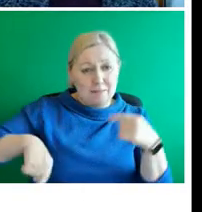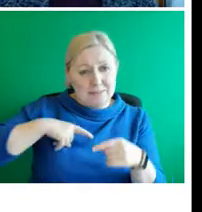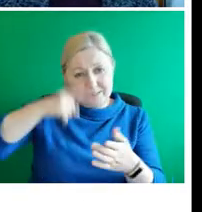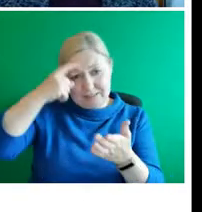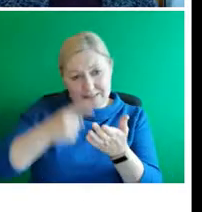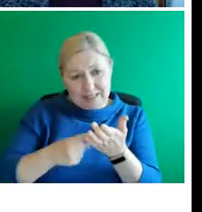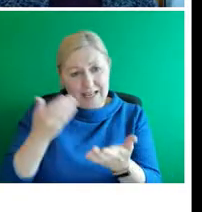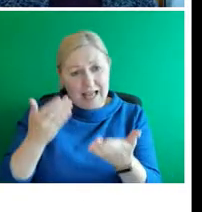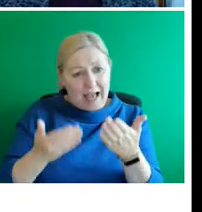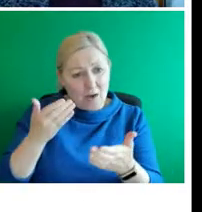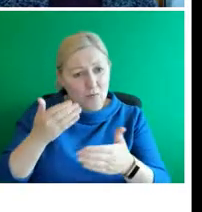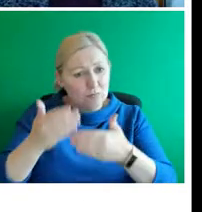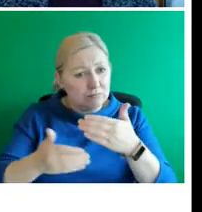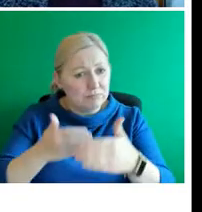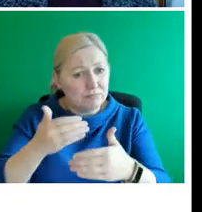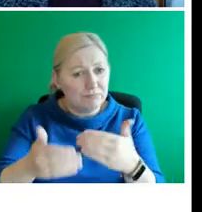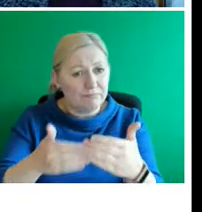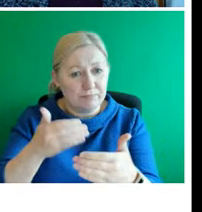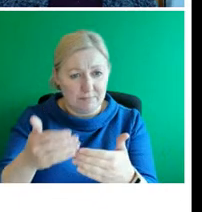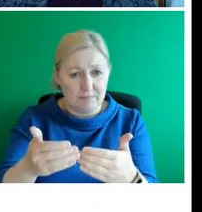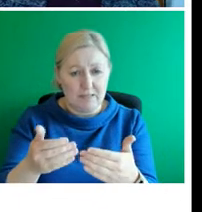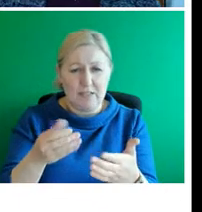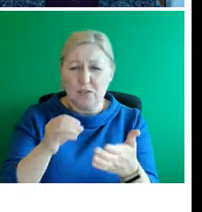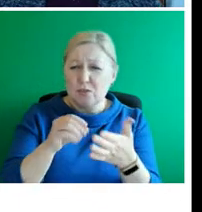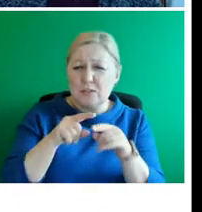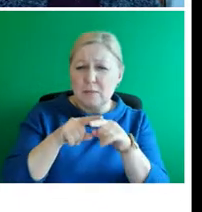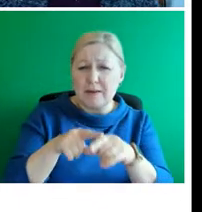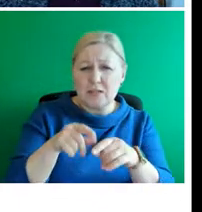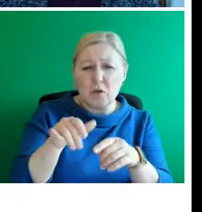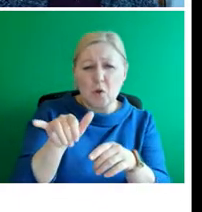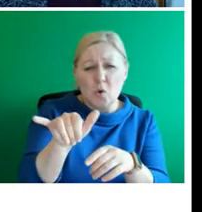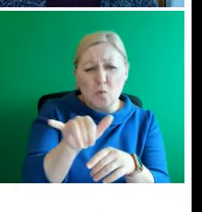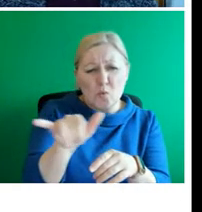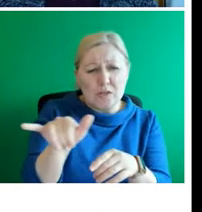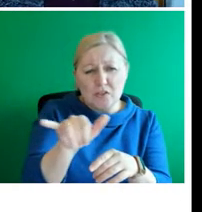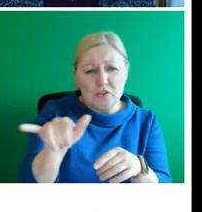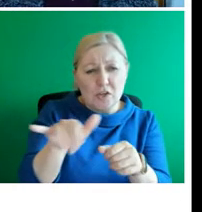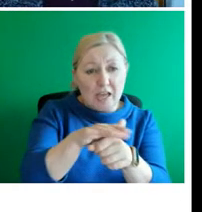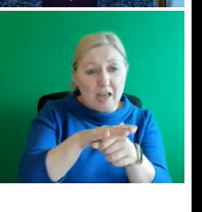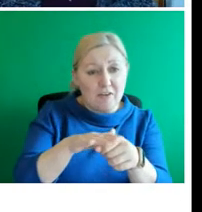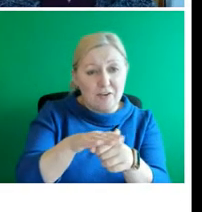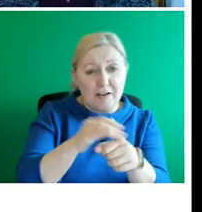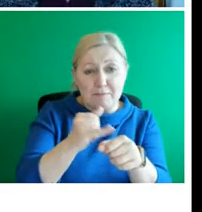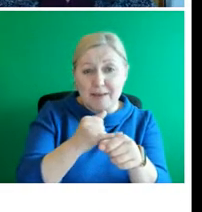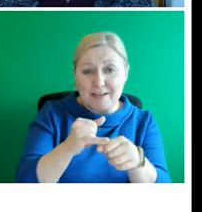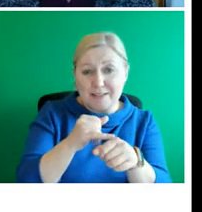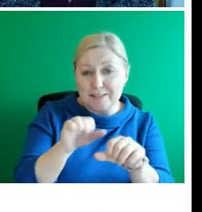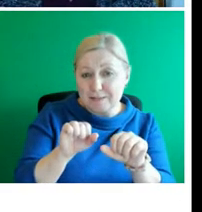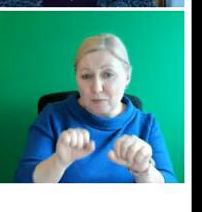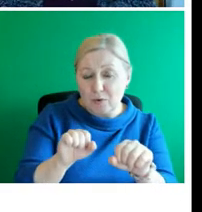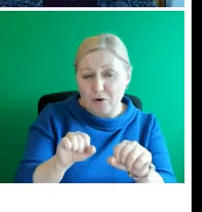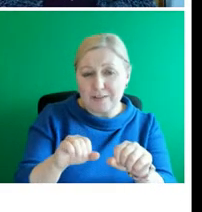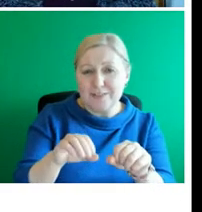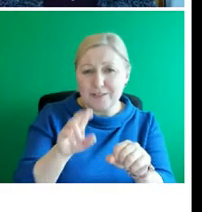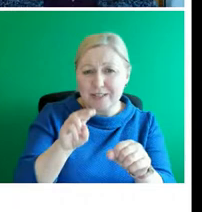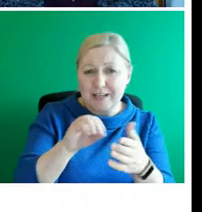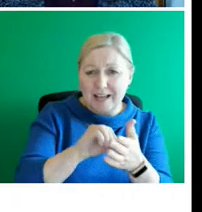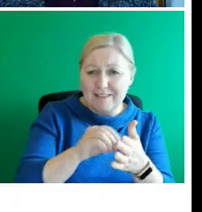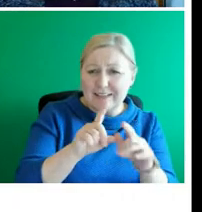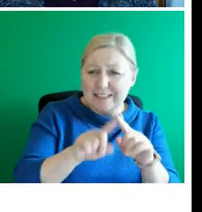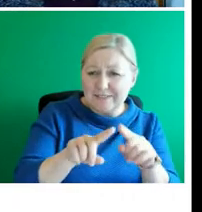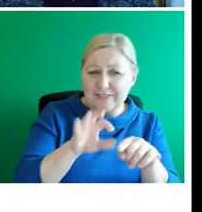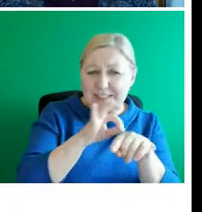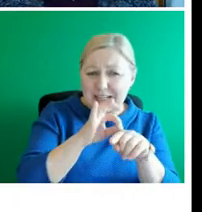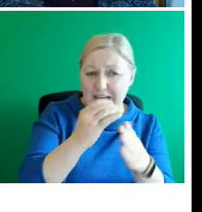healthcare providers. And looking at specialist to provider support, when a new team joins